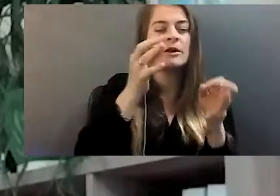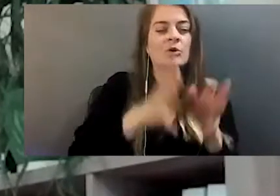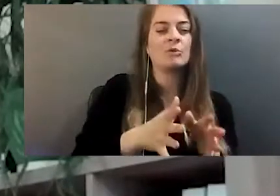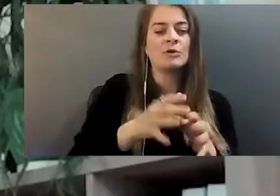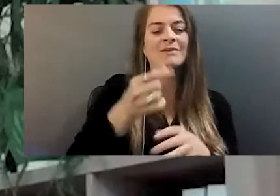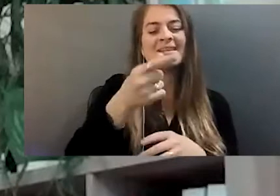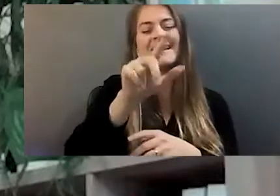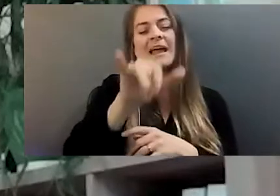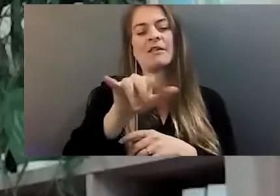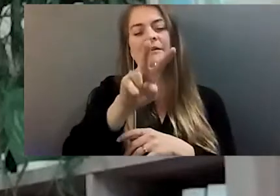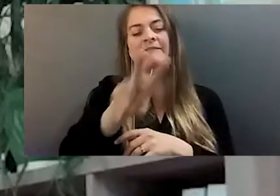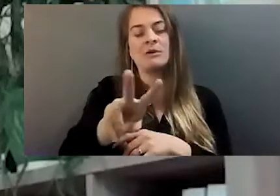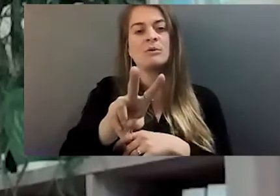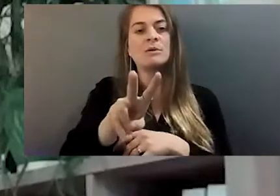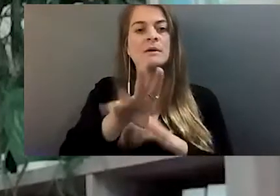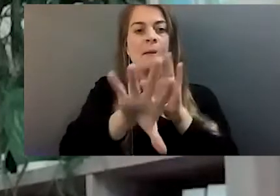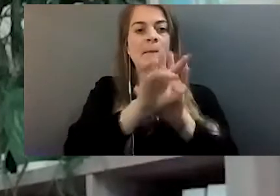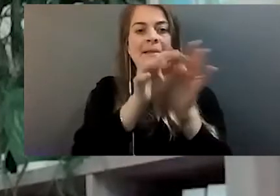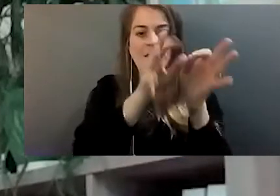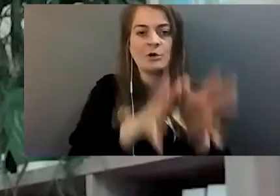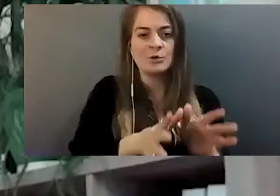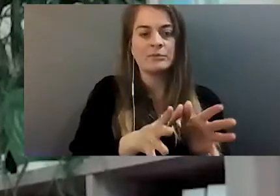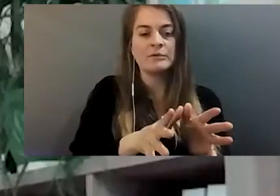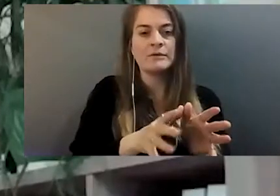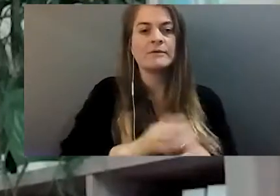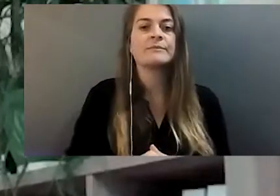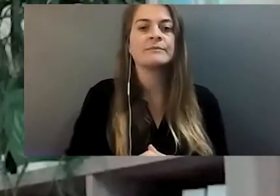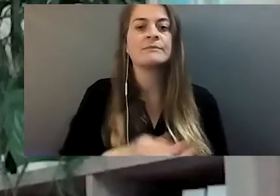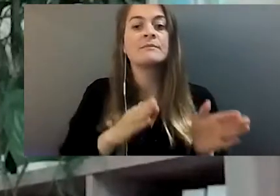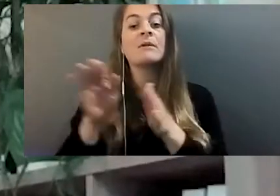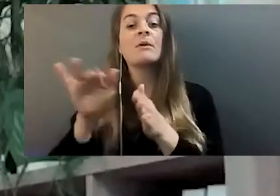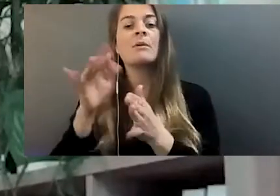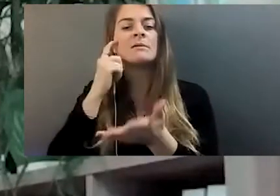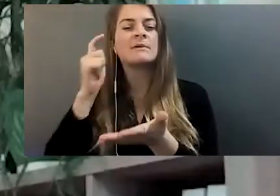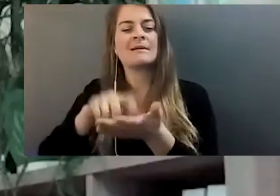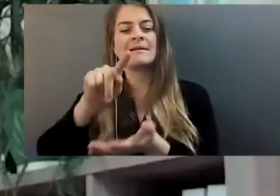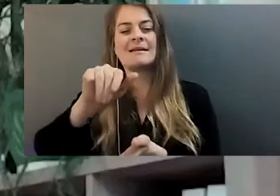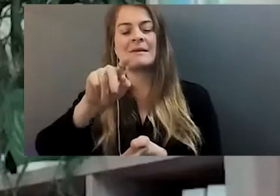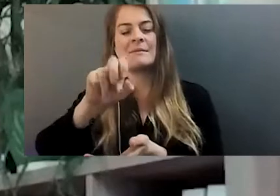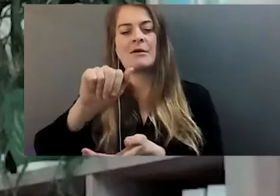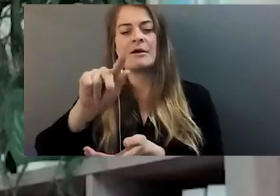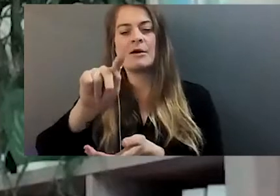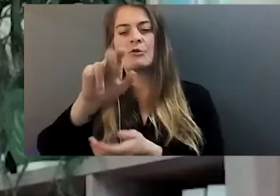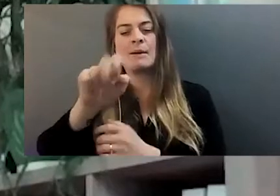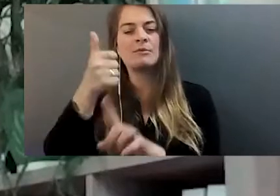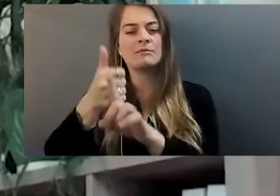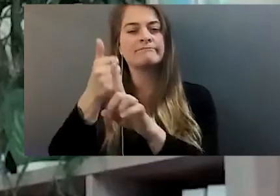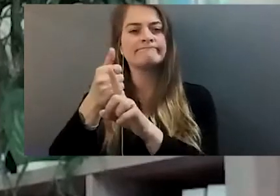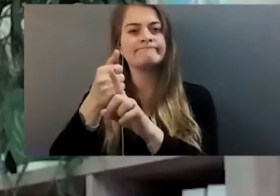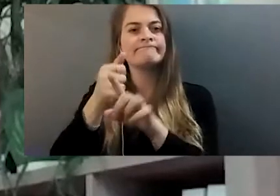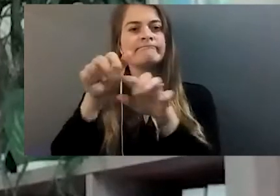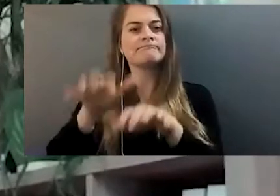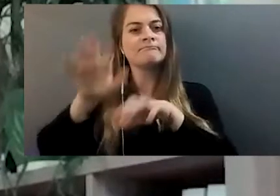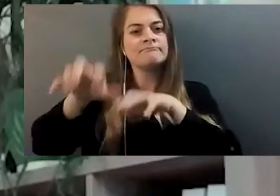interpreters, Samara Ferguson and Bree Kwan. I'd also like to recognize Tamara Kramer, who is doing live closed